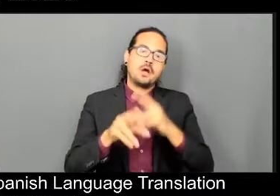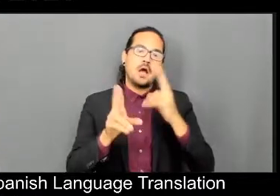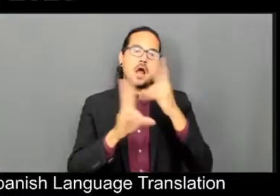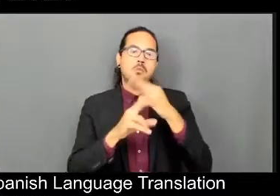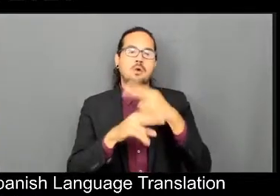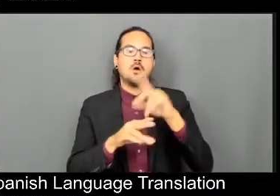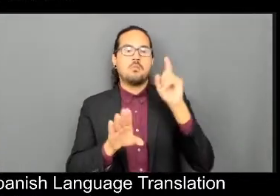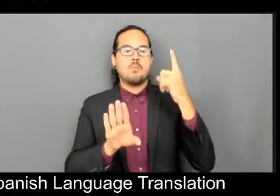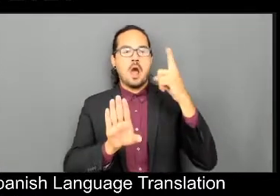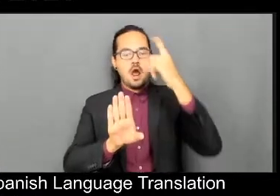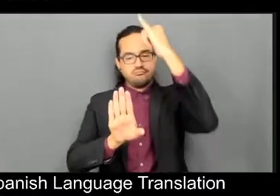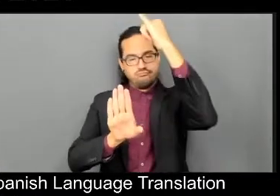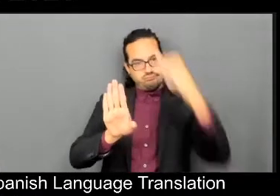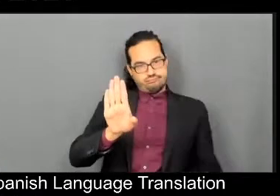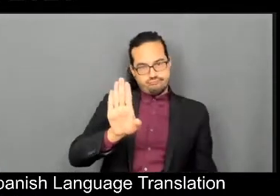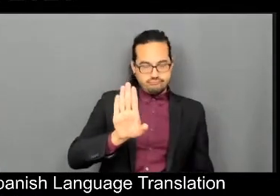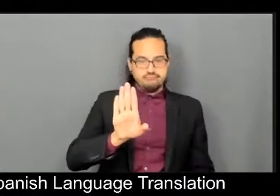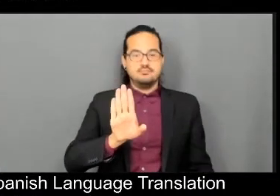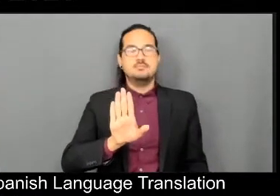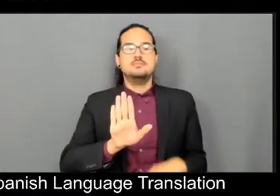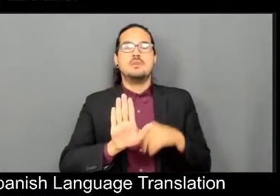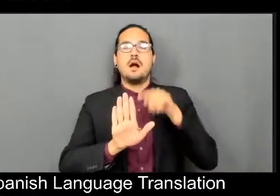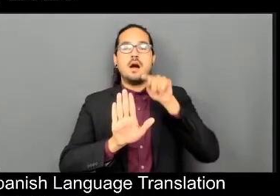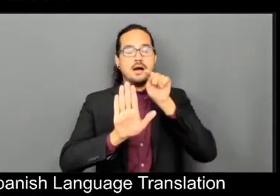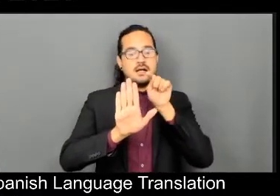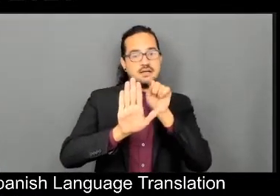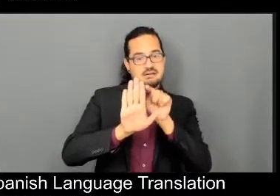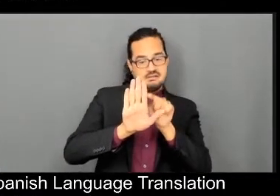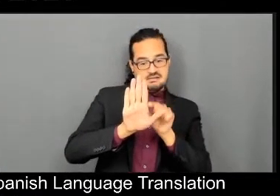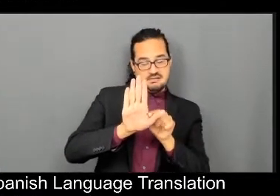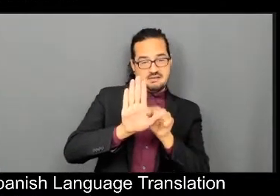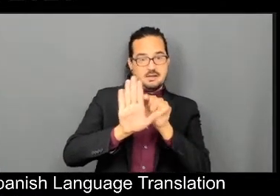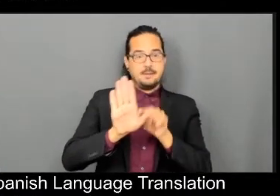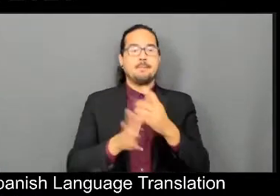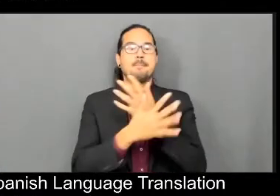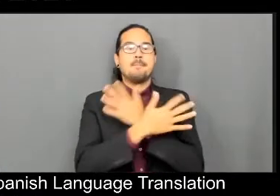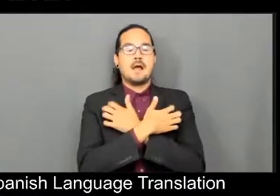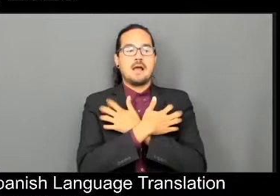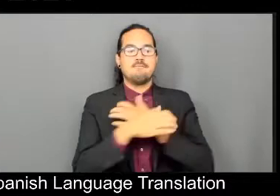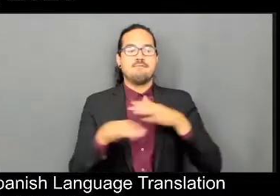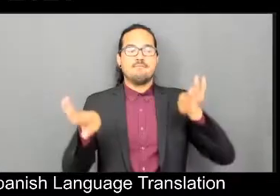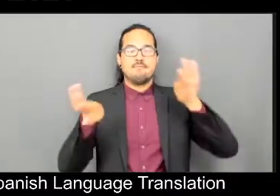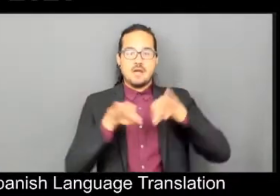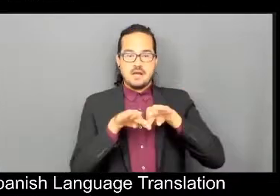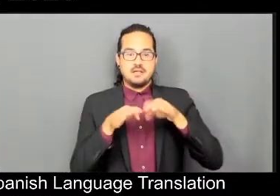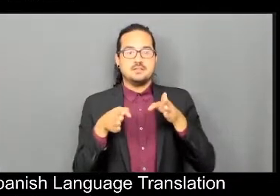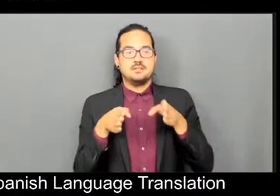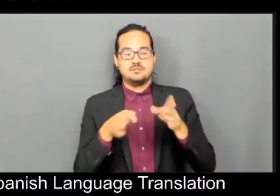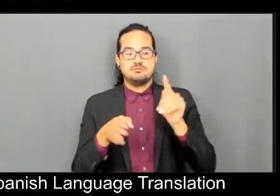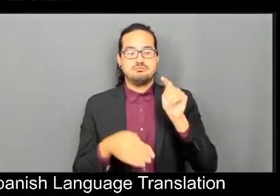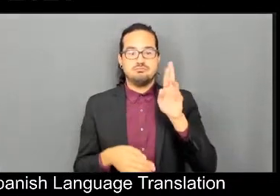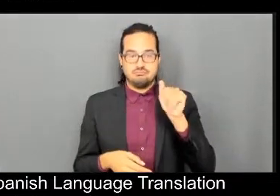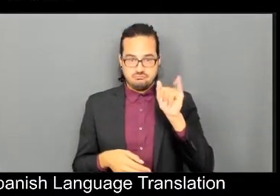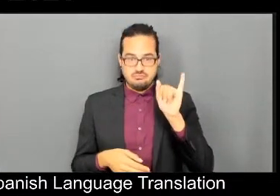And the other part of the fire canyon to the east, one of our main control lines, is the Bear Valley Trail.